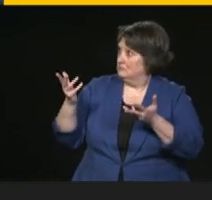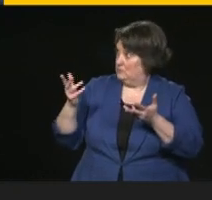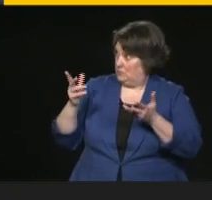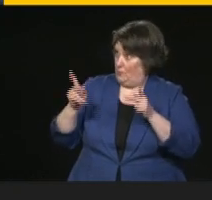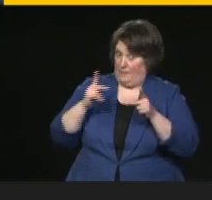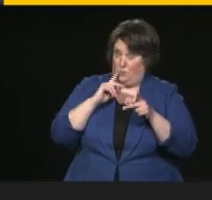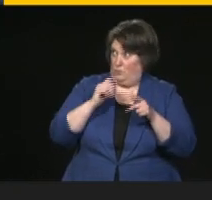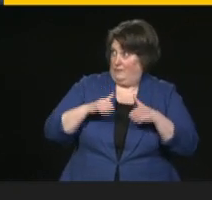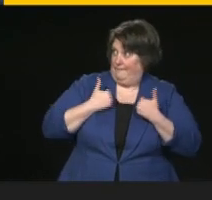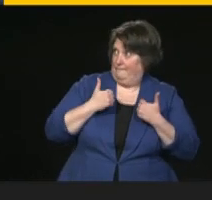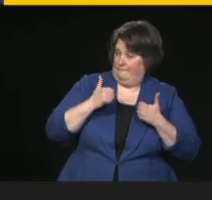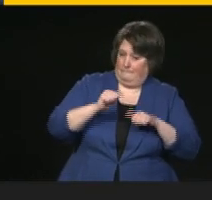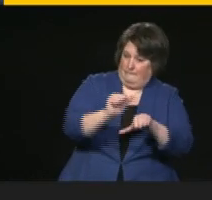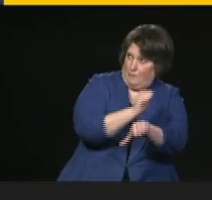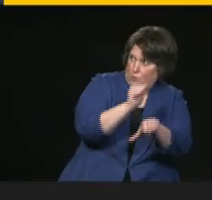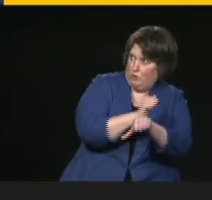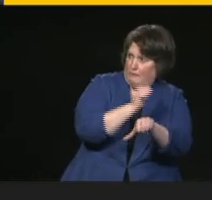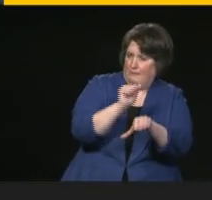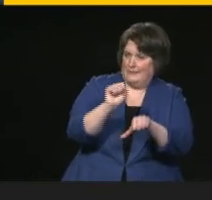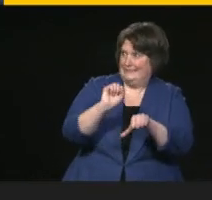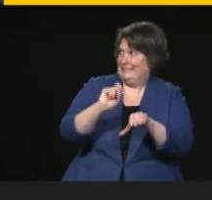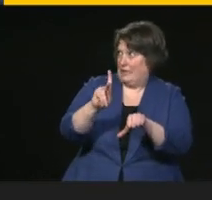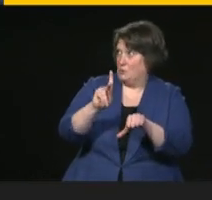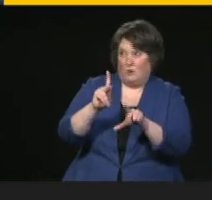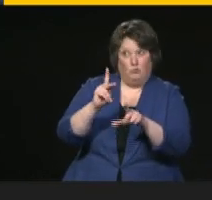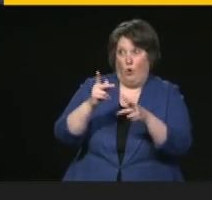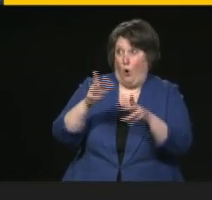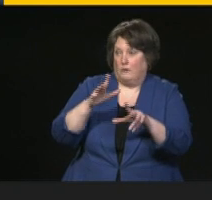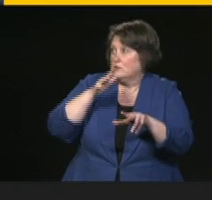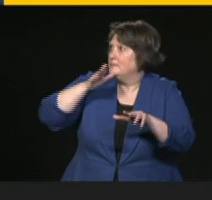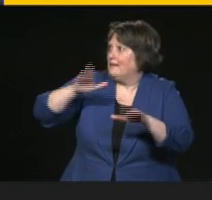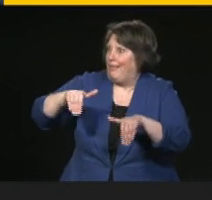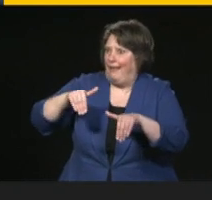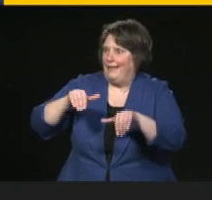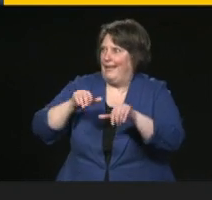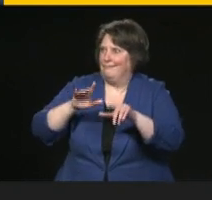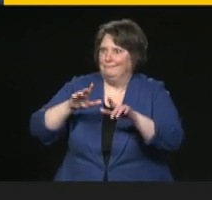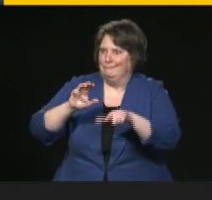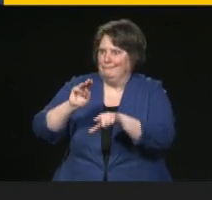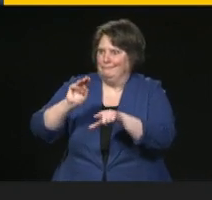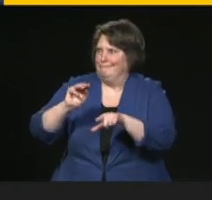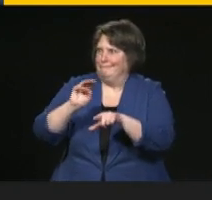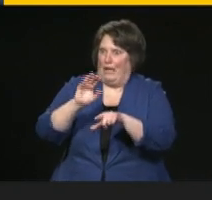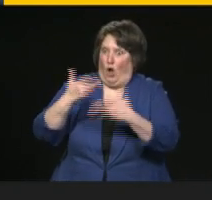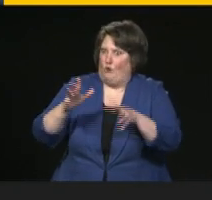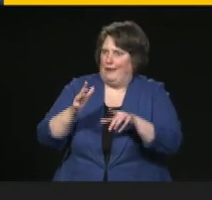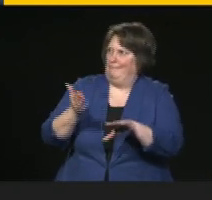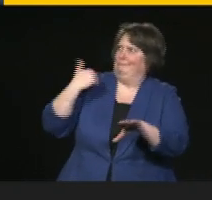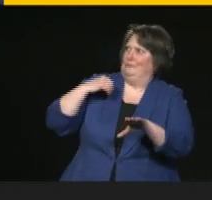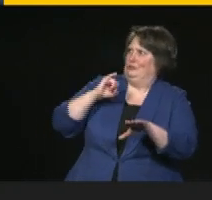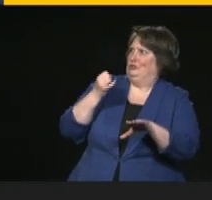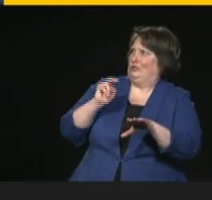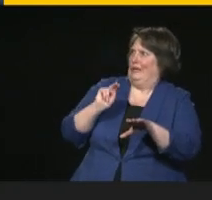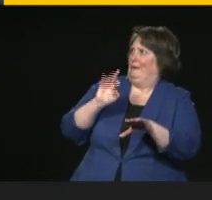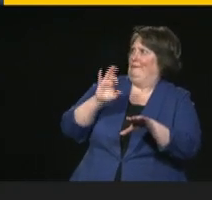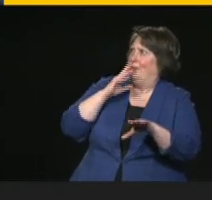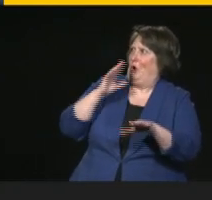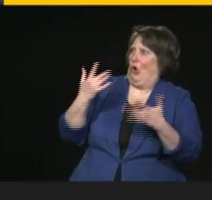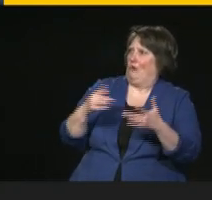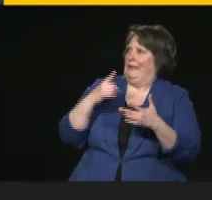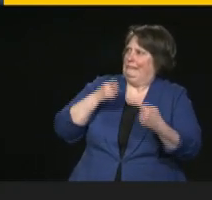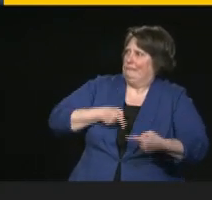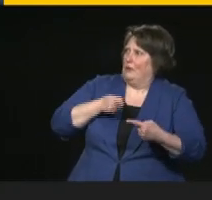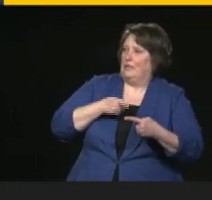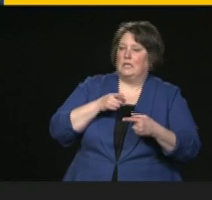this crisis that feel like they are last on the emergency list? They're absolutely not last on the emergency list. Let me just start